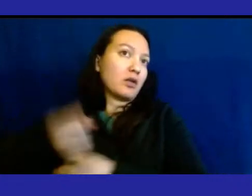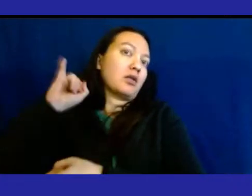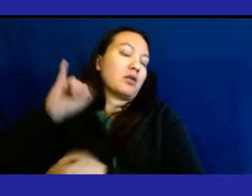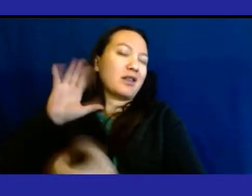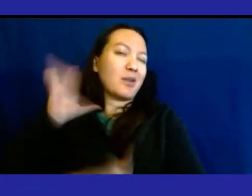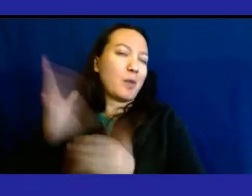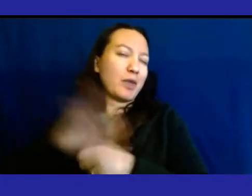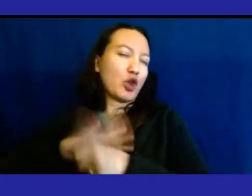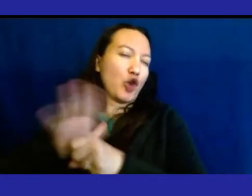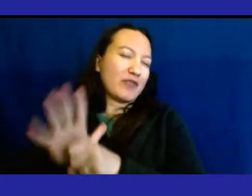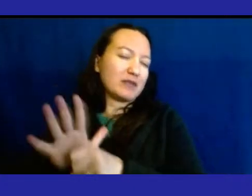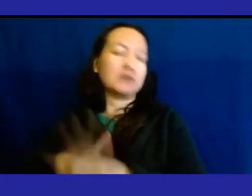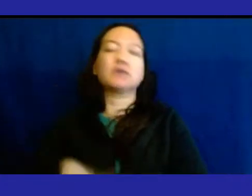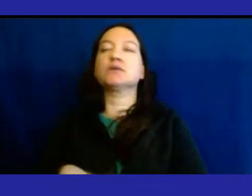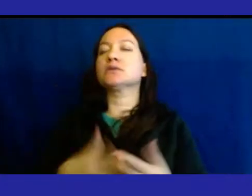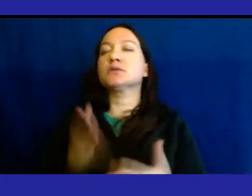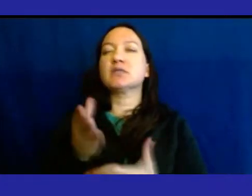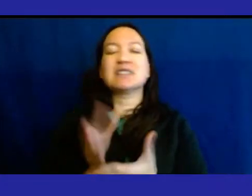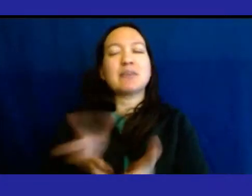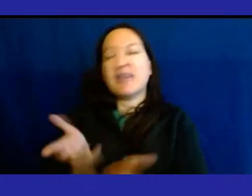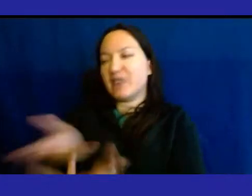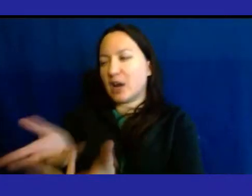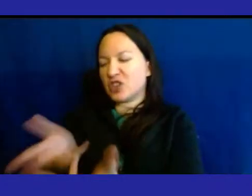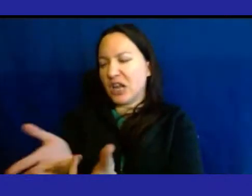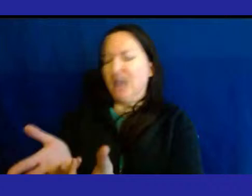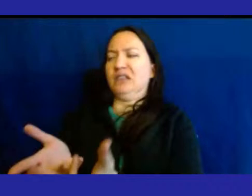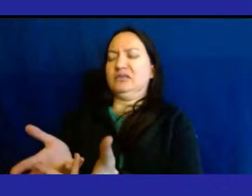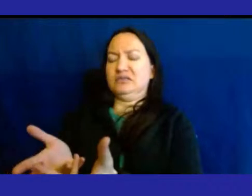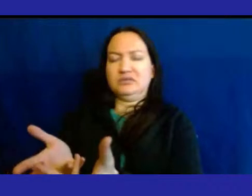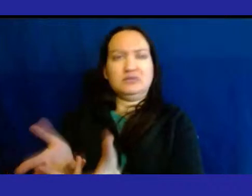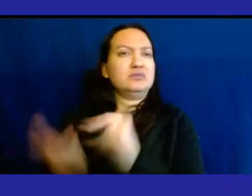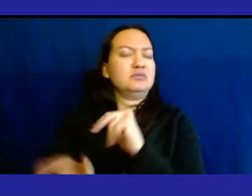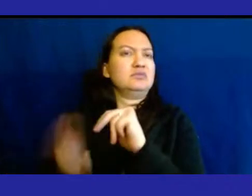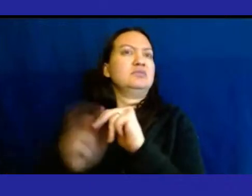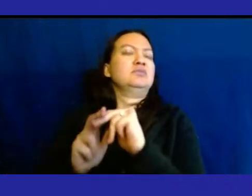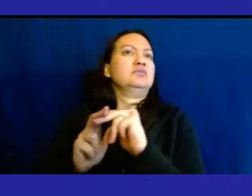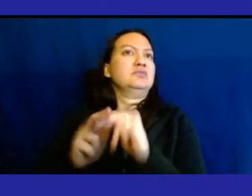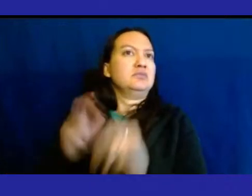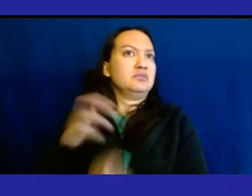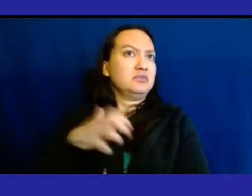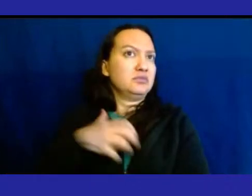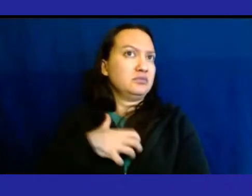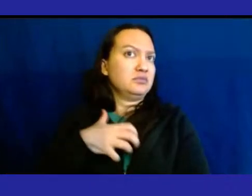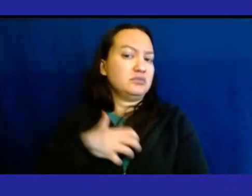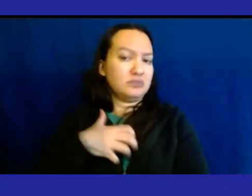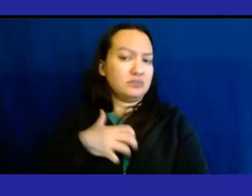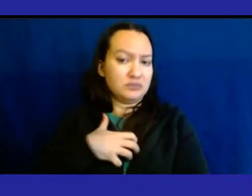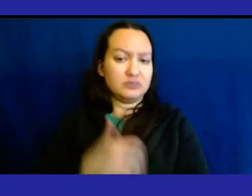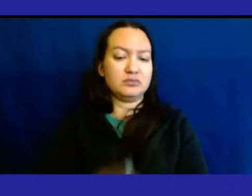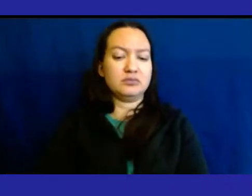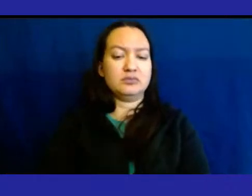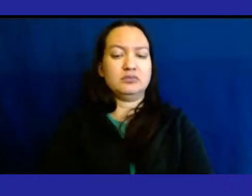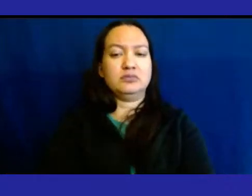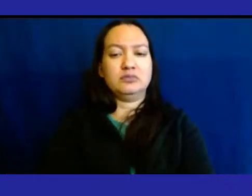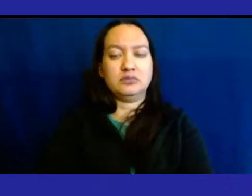pandemic, and maybe some of these interactions have led to an increase in the number of complaints filed.